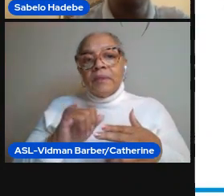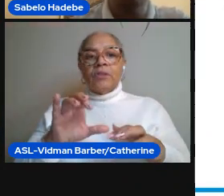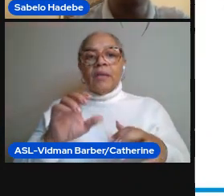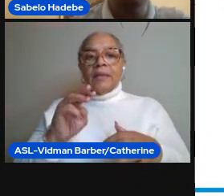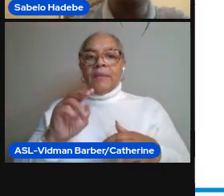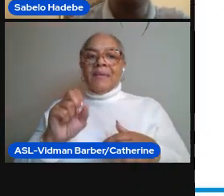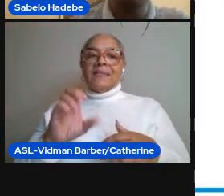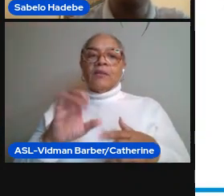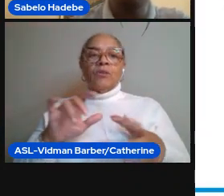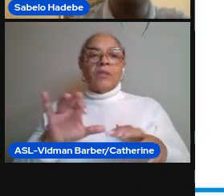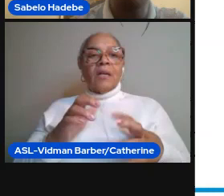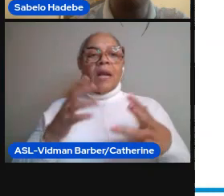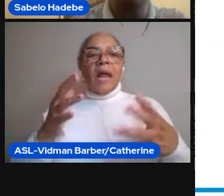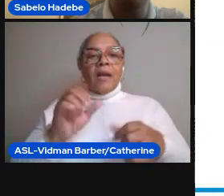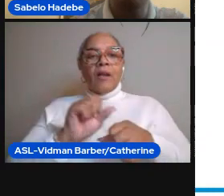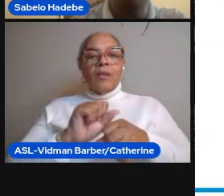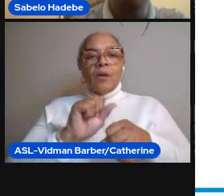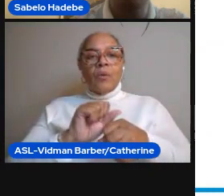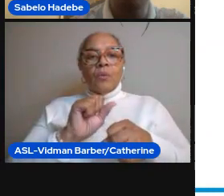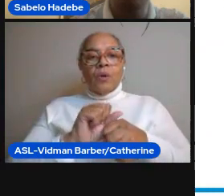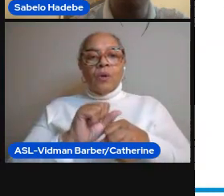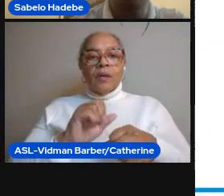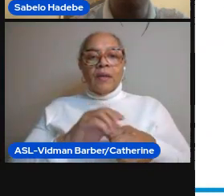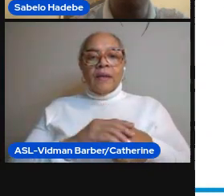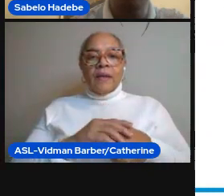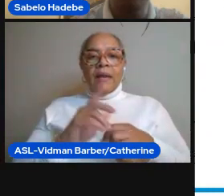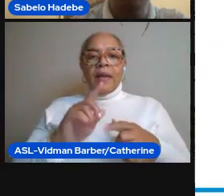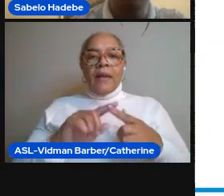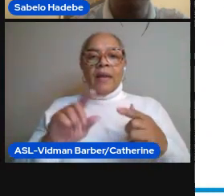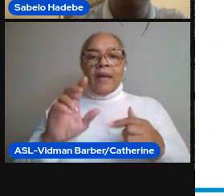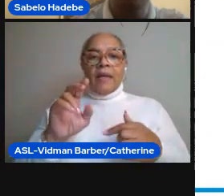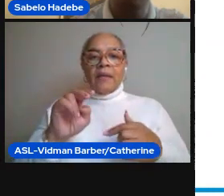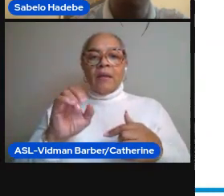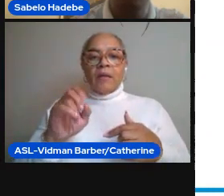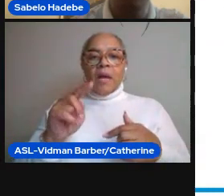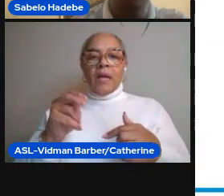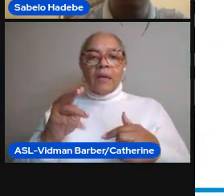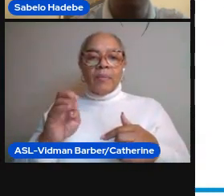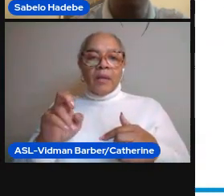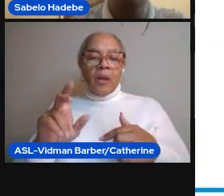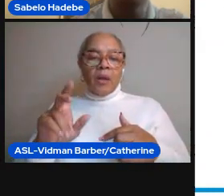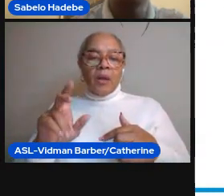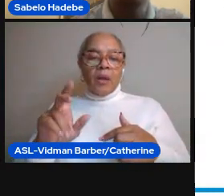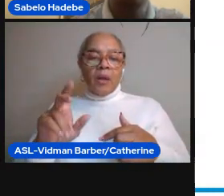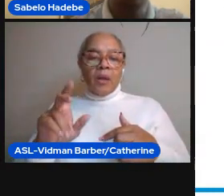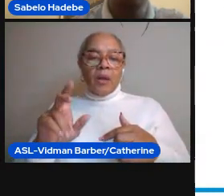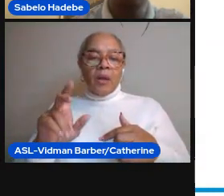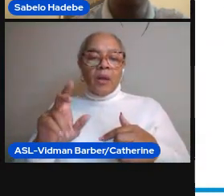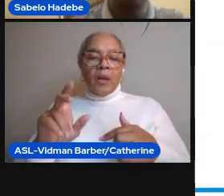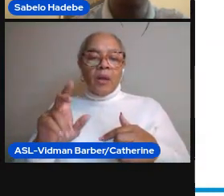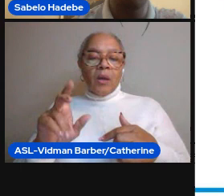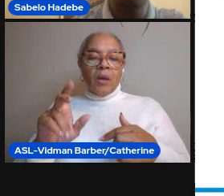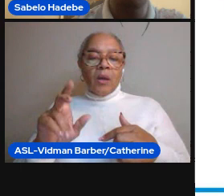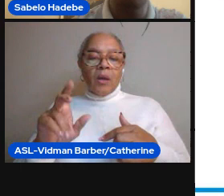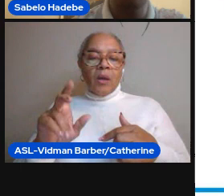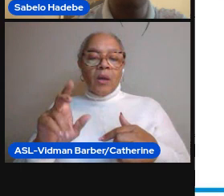also Inam is a BSc honors student. She actually finished this year.